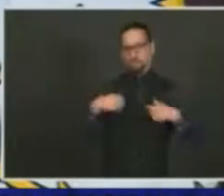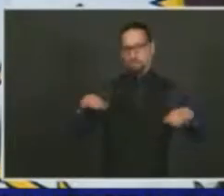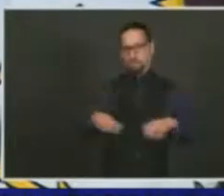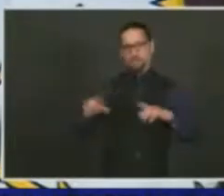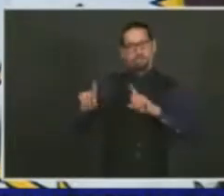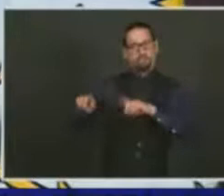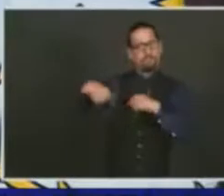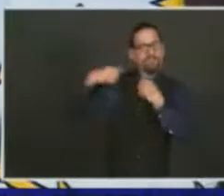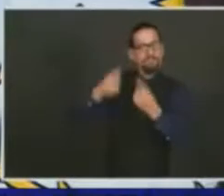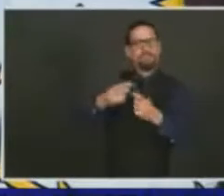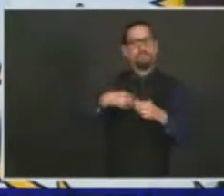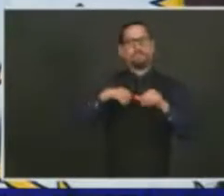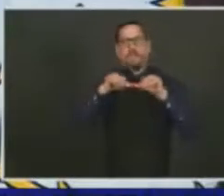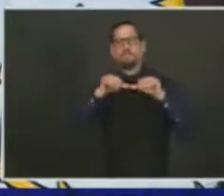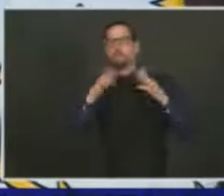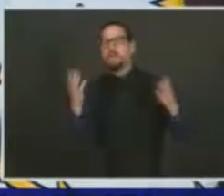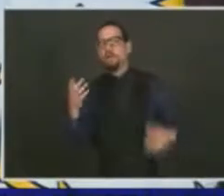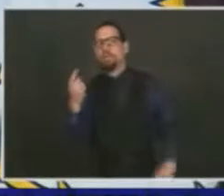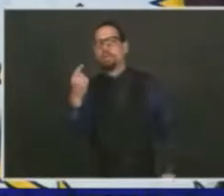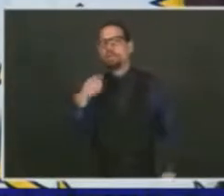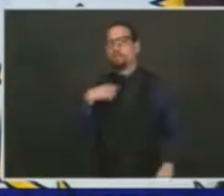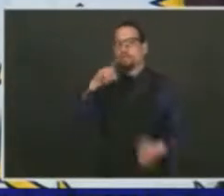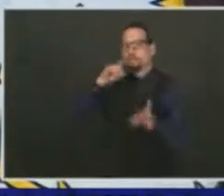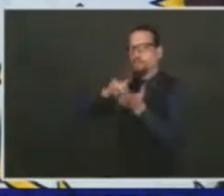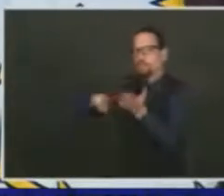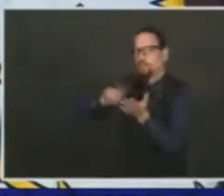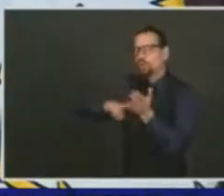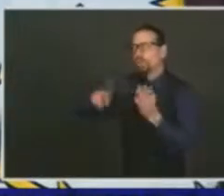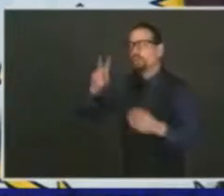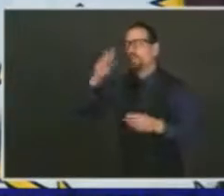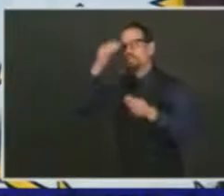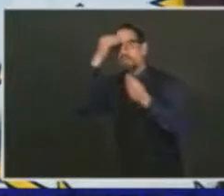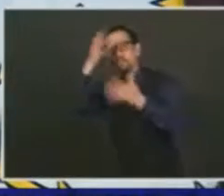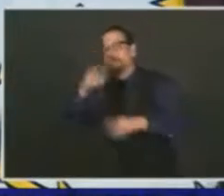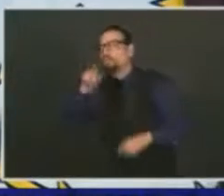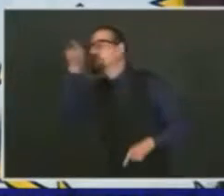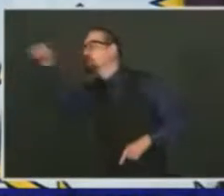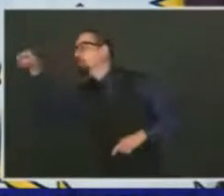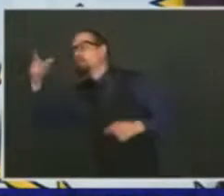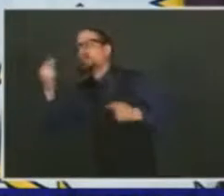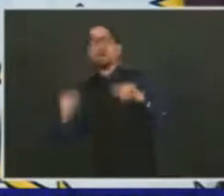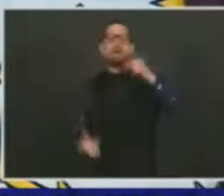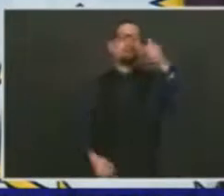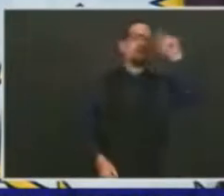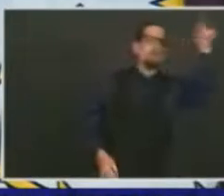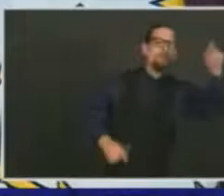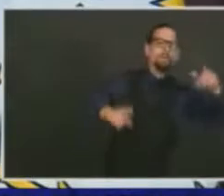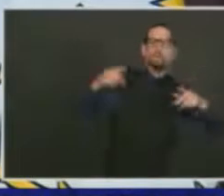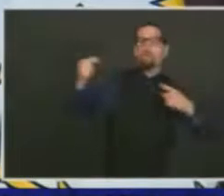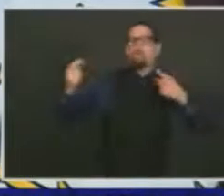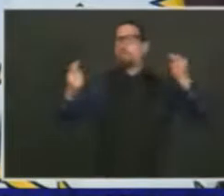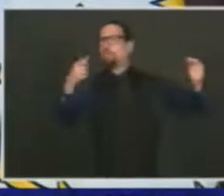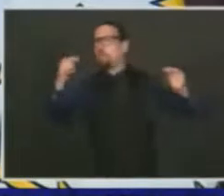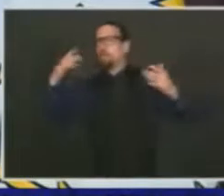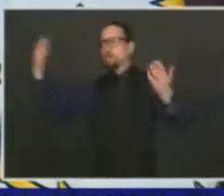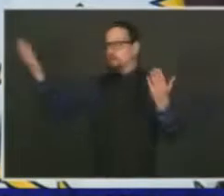constant reevaluation of, are we doing the right thing based on what we know?